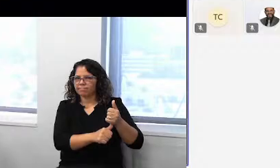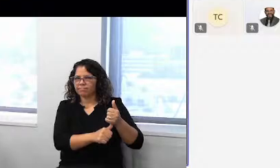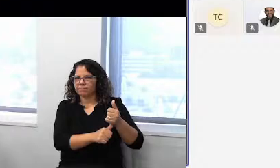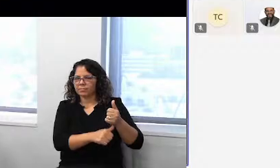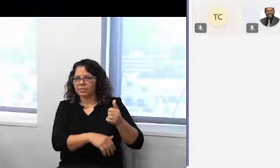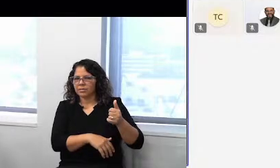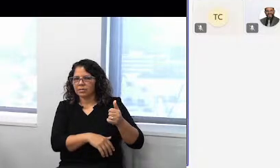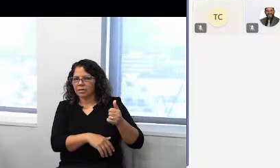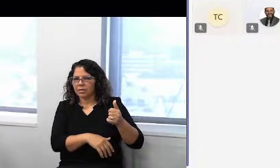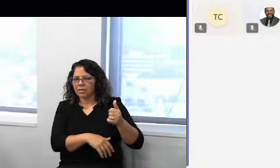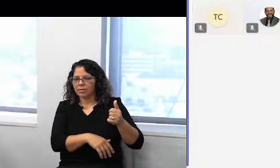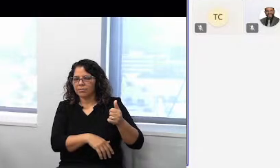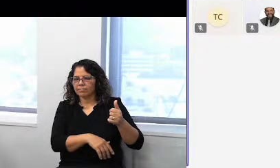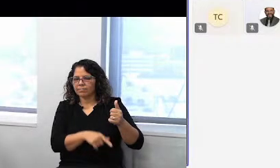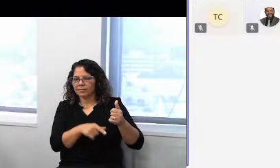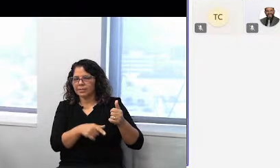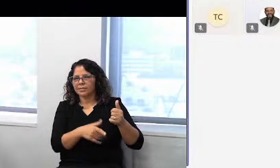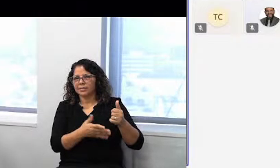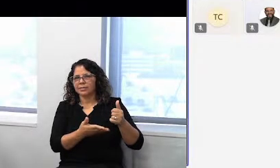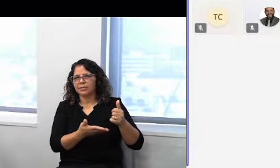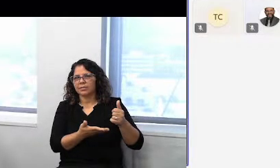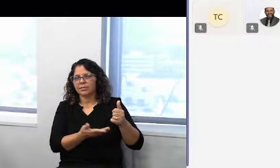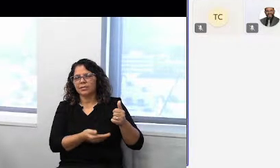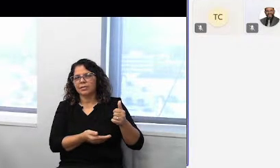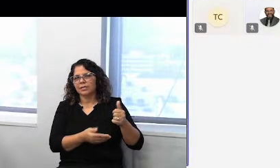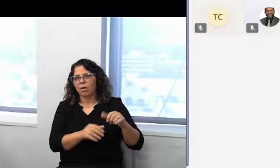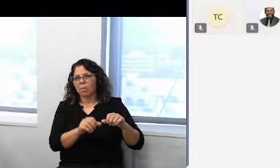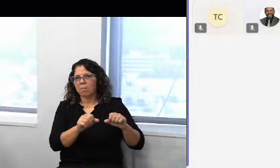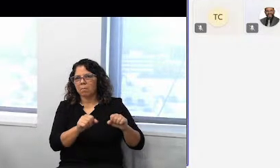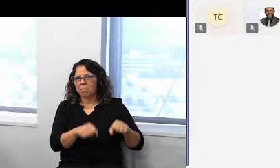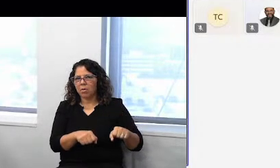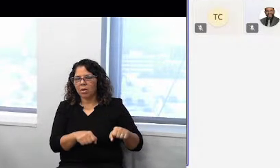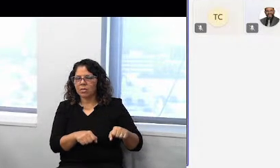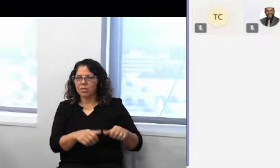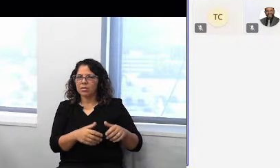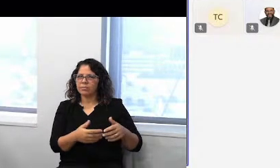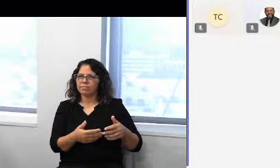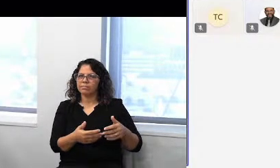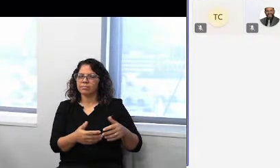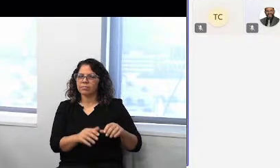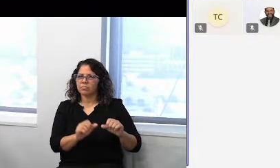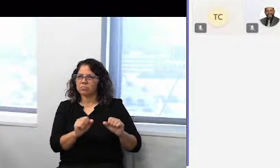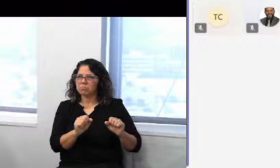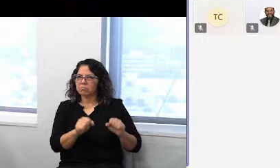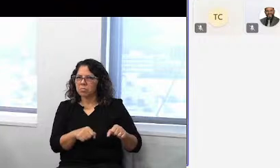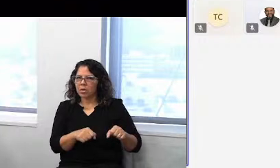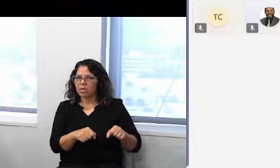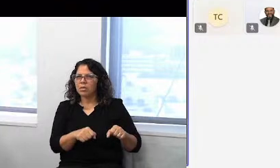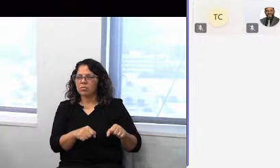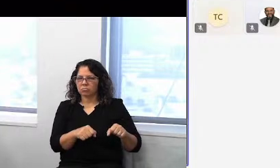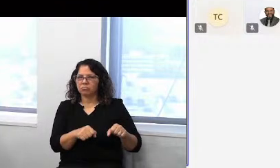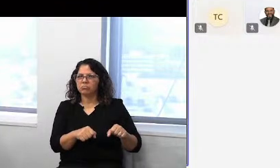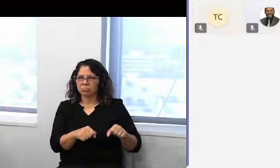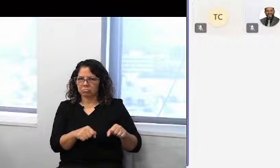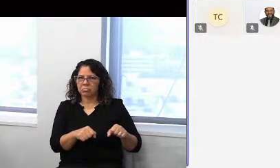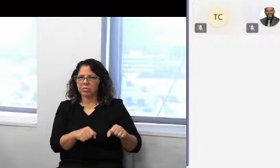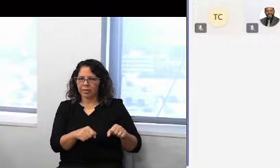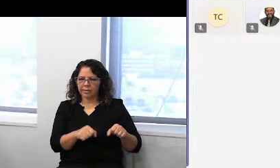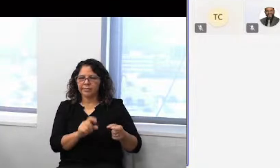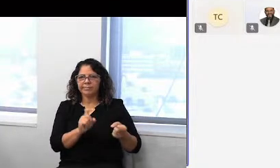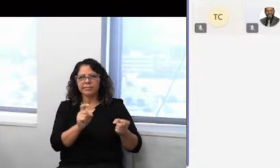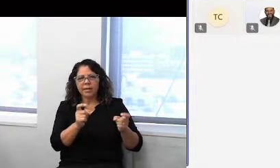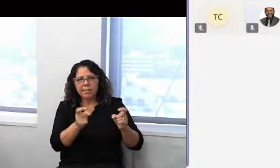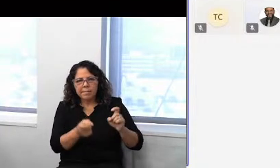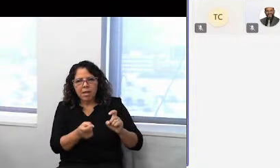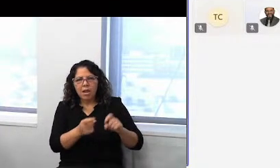capable of serving as renewable energy hubs if they have breaker and a half configurations? Are they more likely to be able